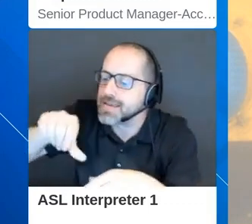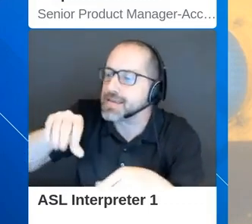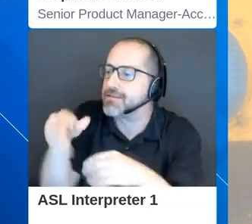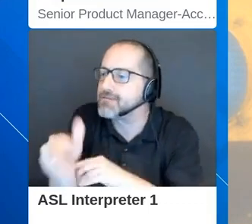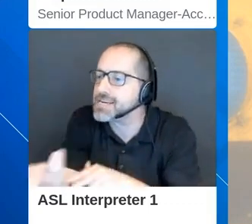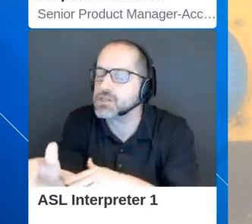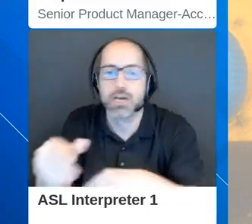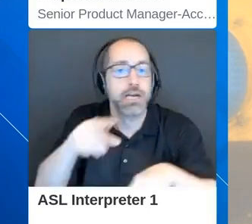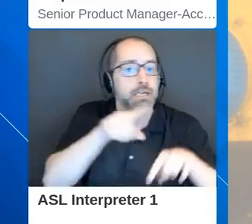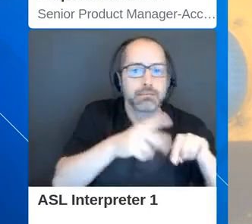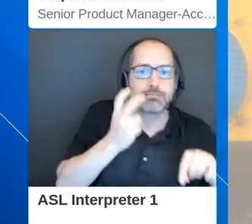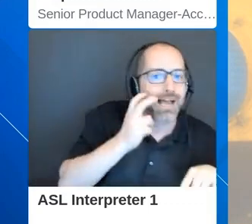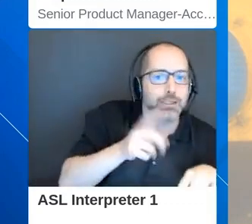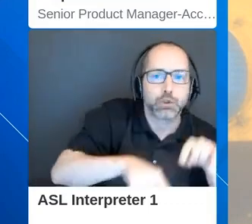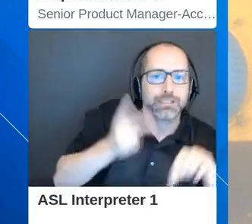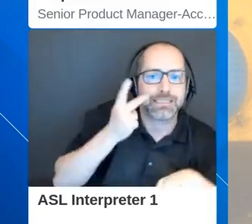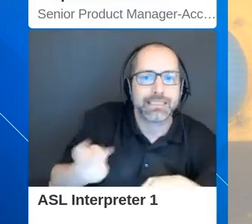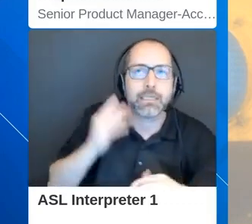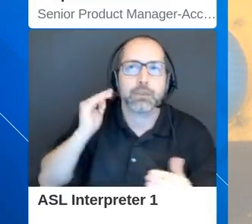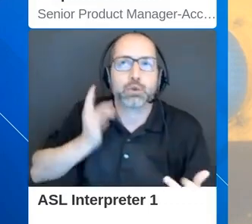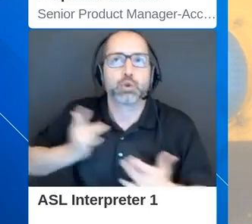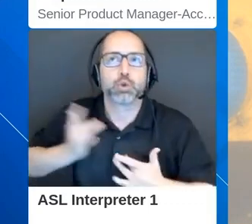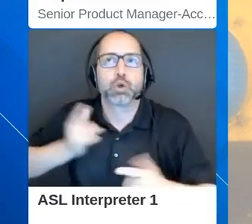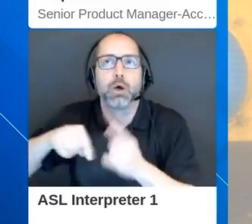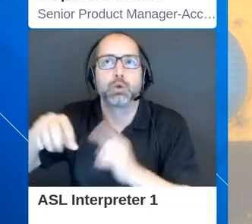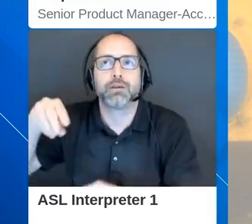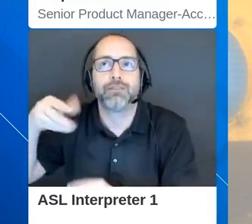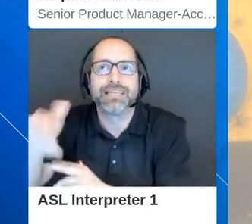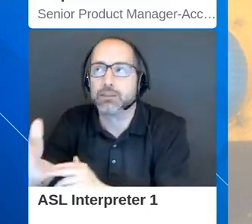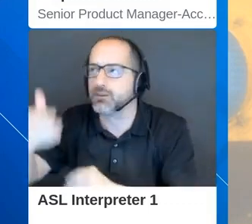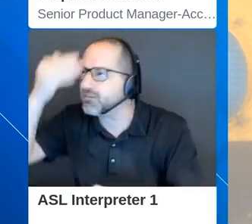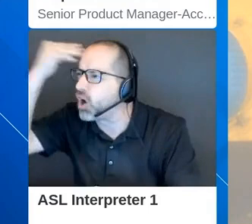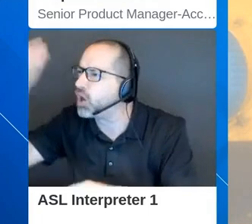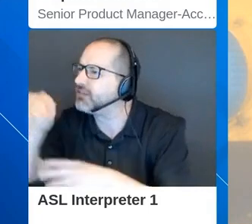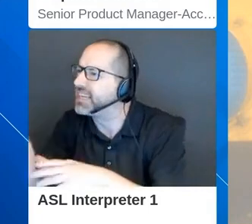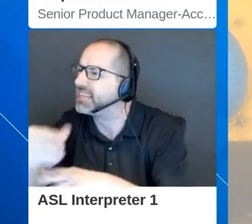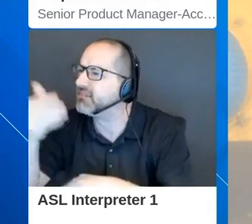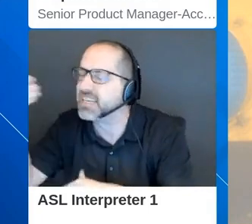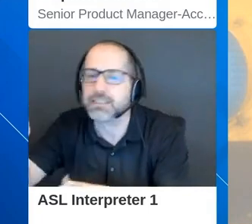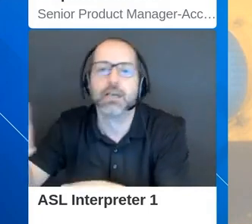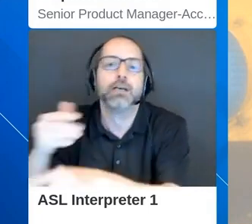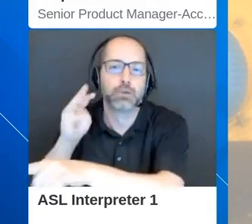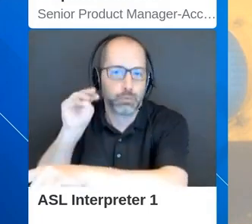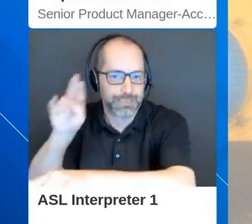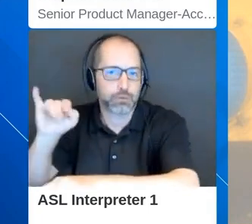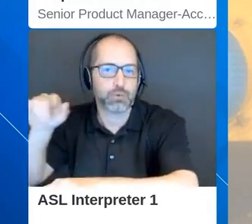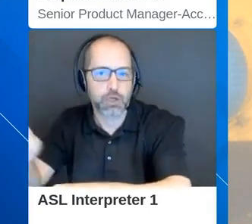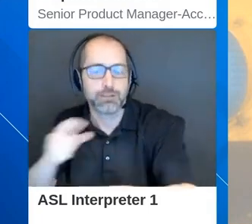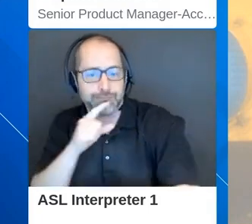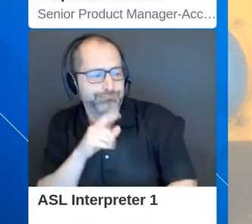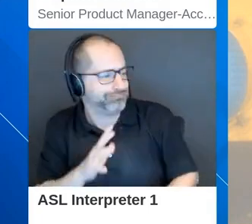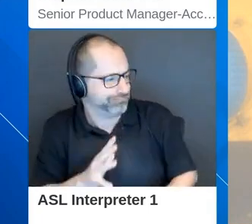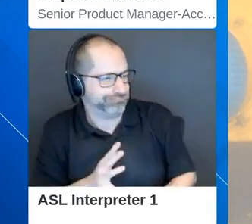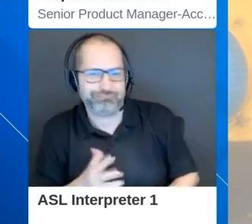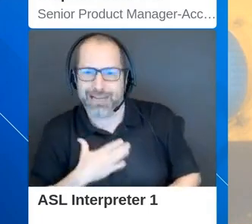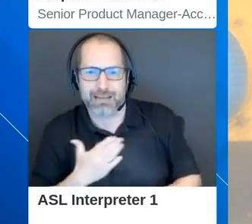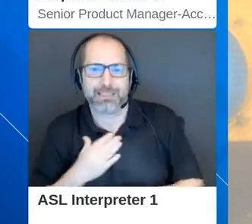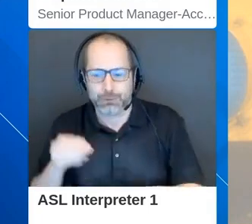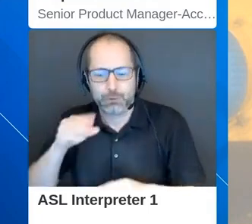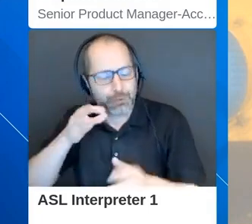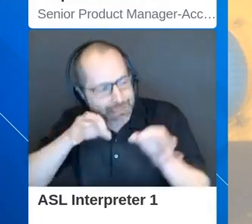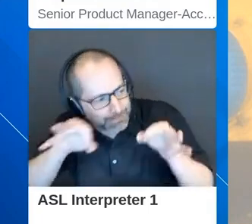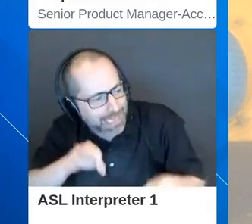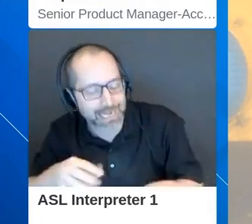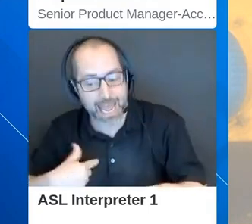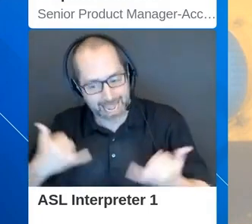blind and she worried about them. I thought it was sweet, and I just want to say, let's all please try to be like Mr. Rogers. It's interesting how this was the 60s